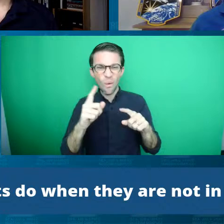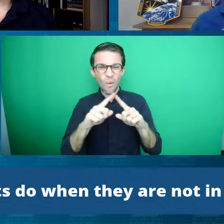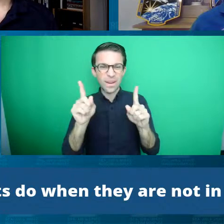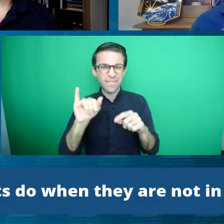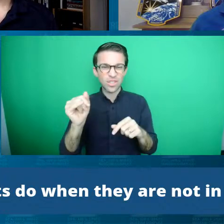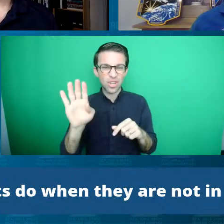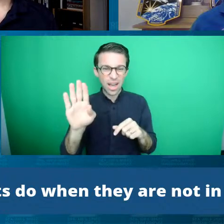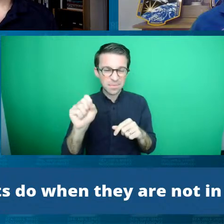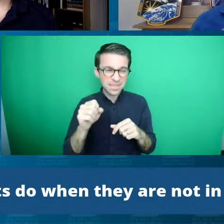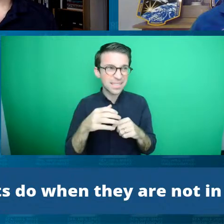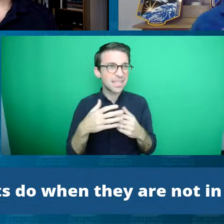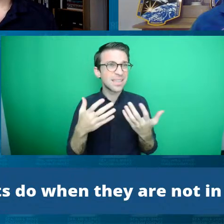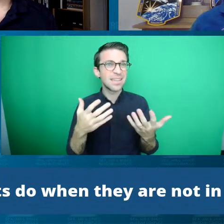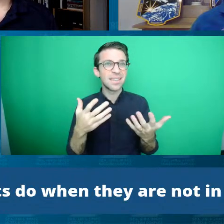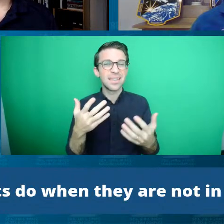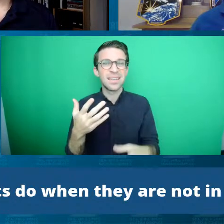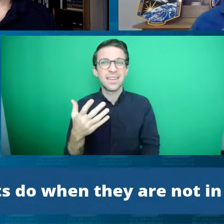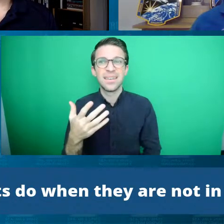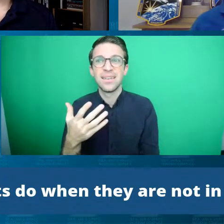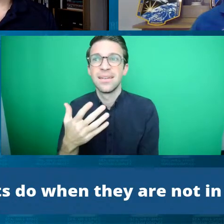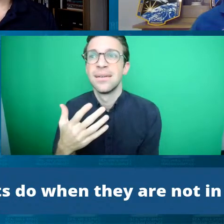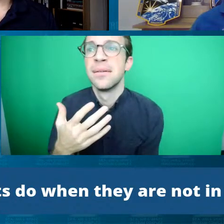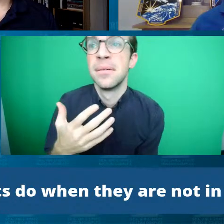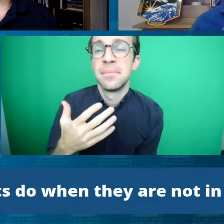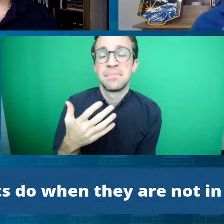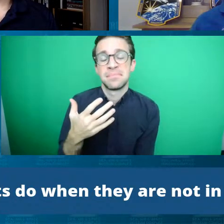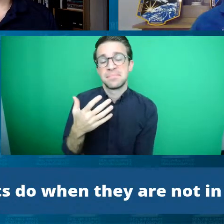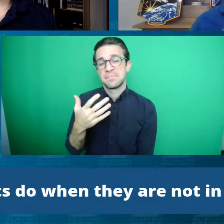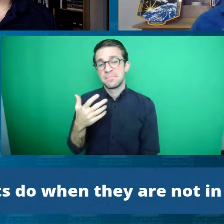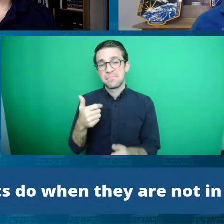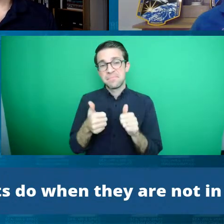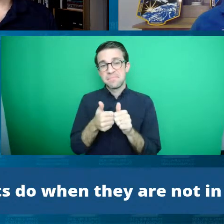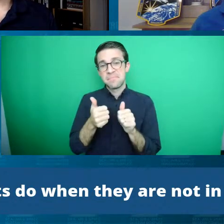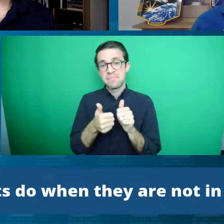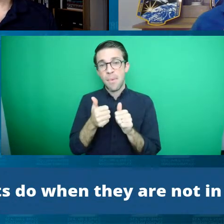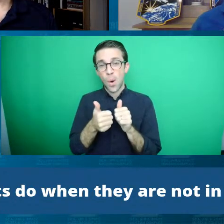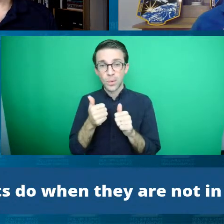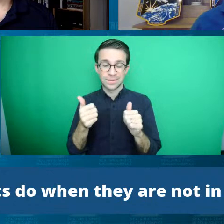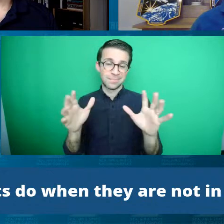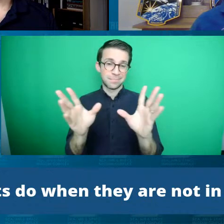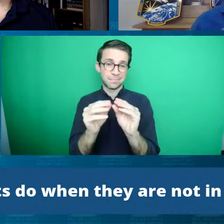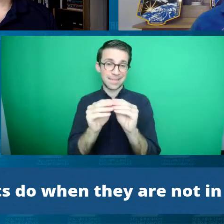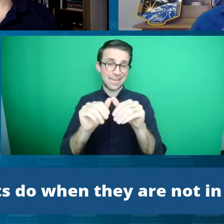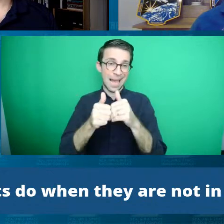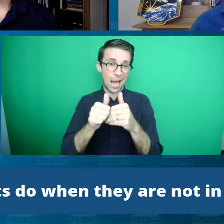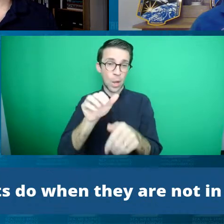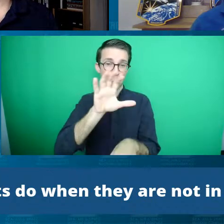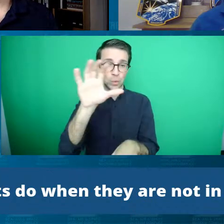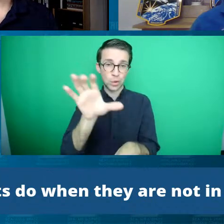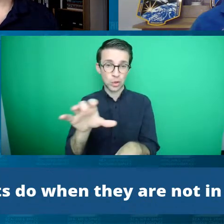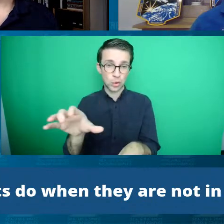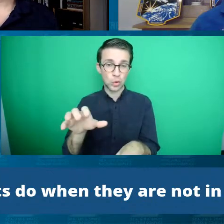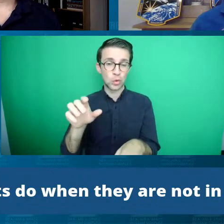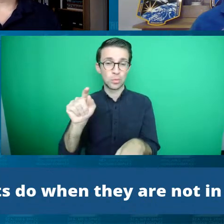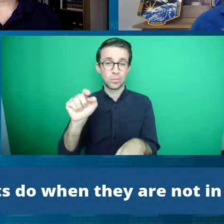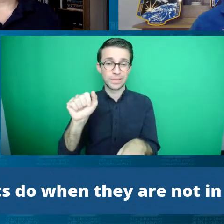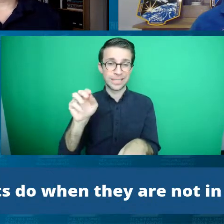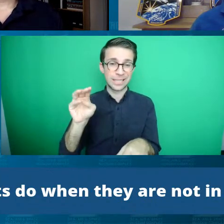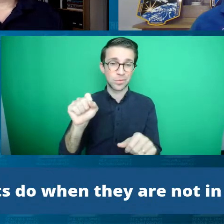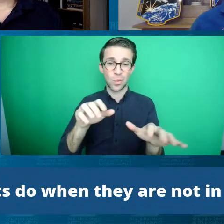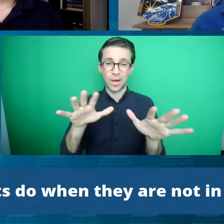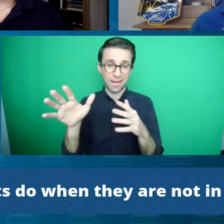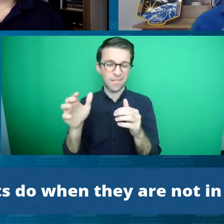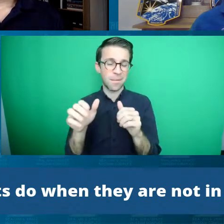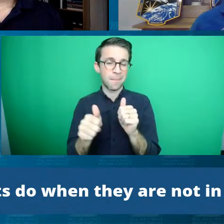mostly at this point, Teams or Zoom or whatever process meeting you're doing